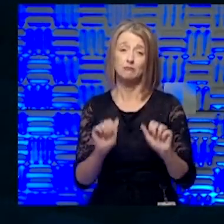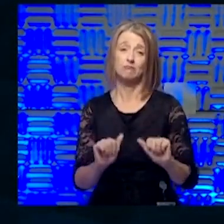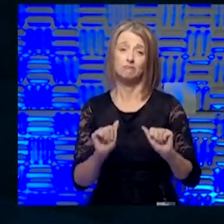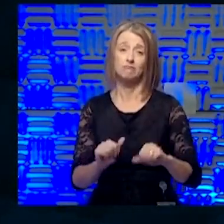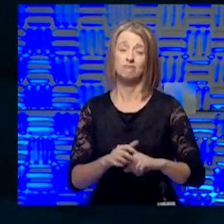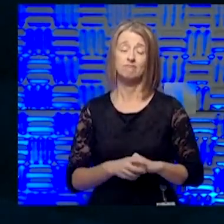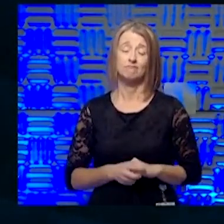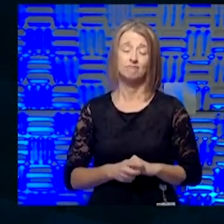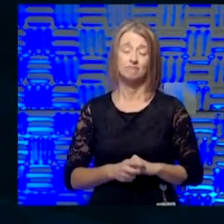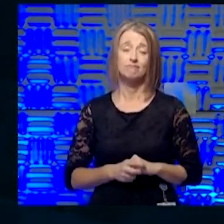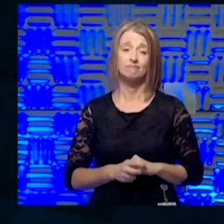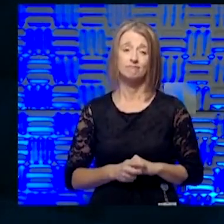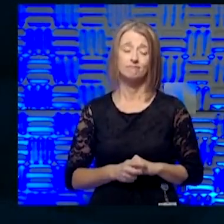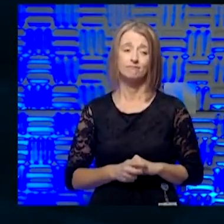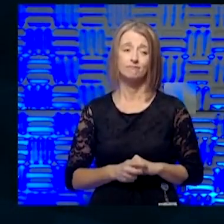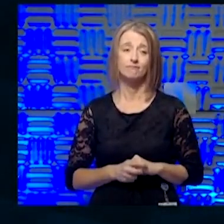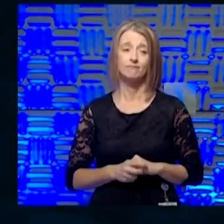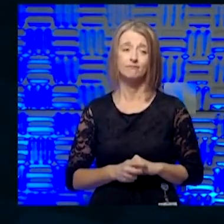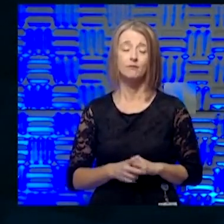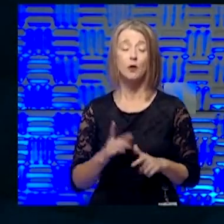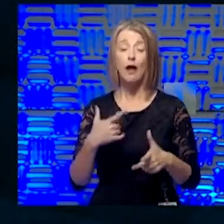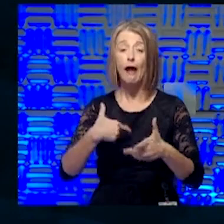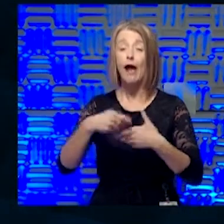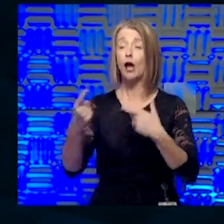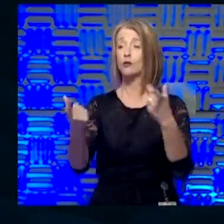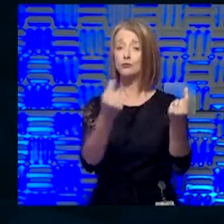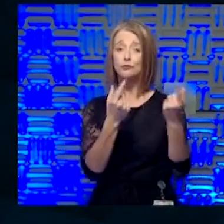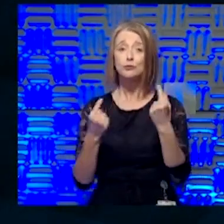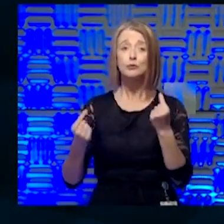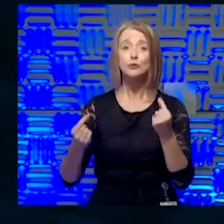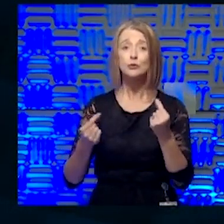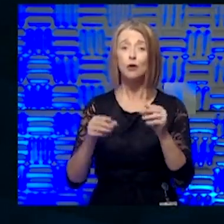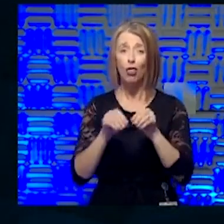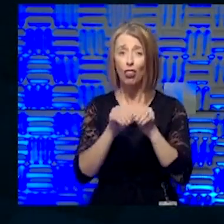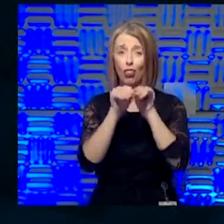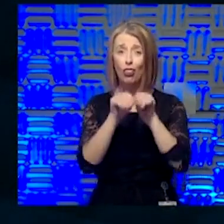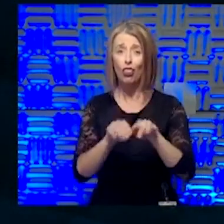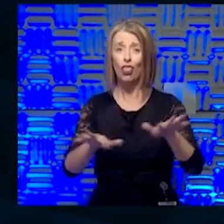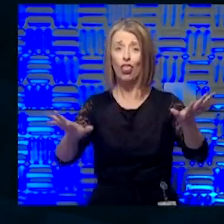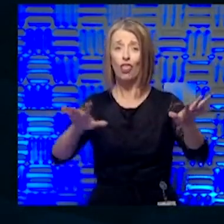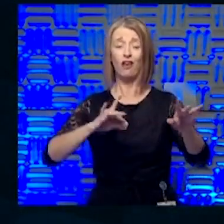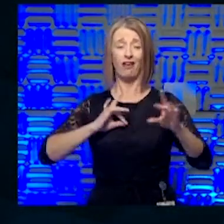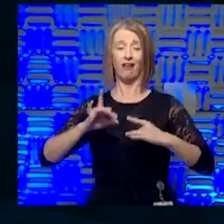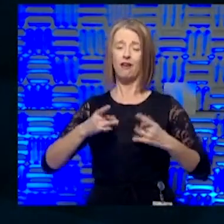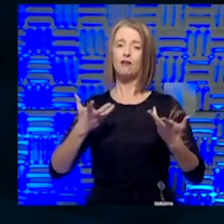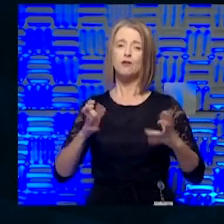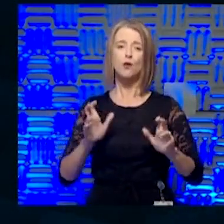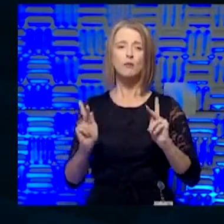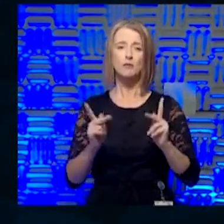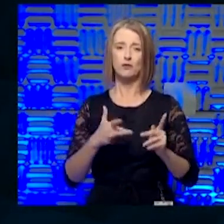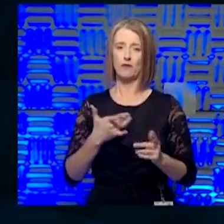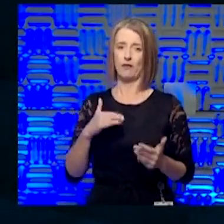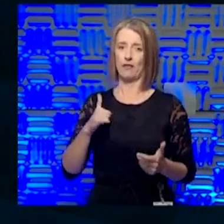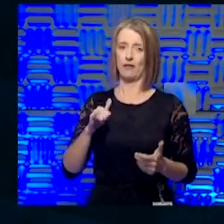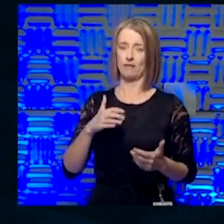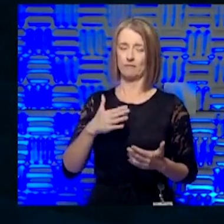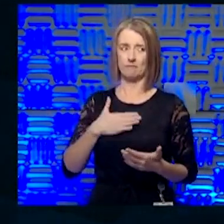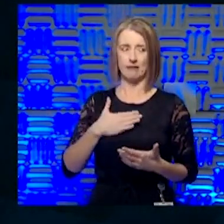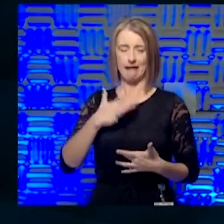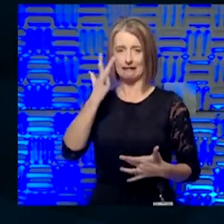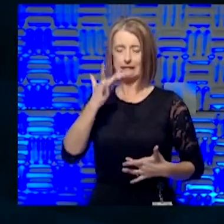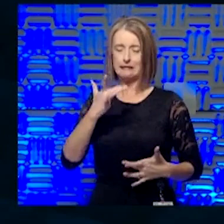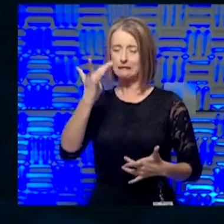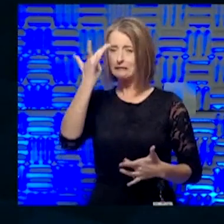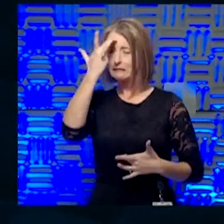and didn't go and passing it, because I didn't want nobody else feeling the way I was feeling. So that's why I tell